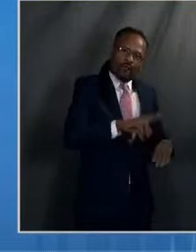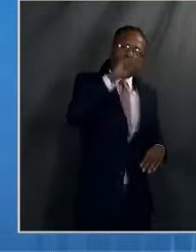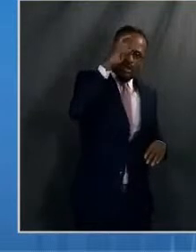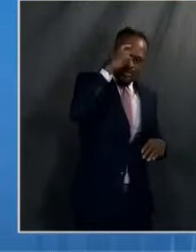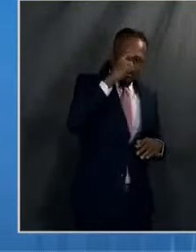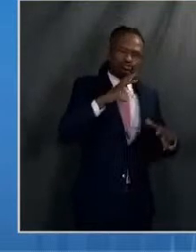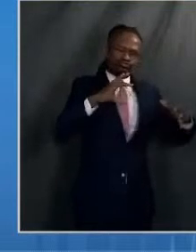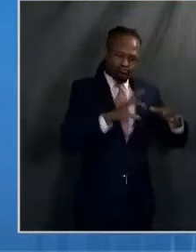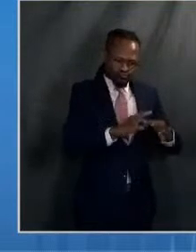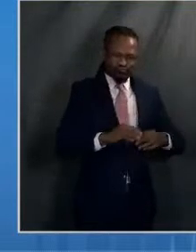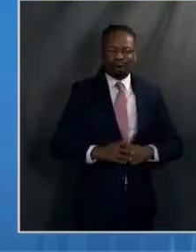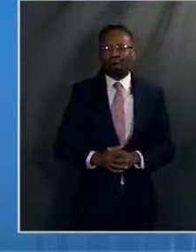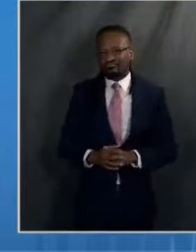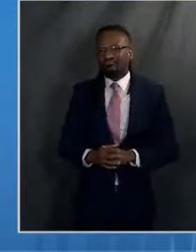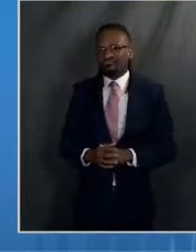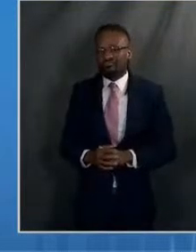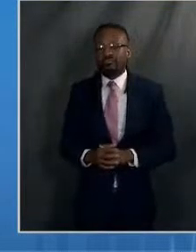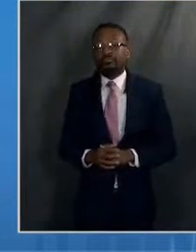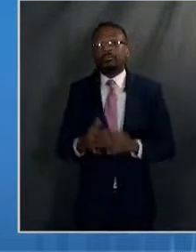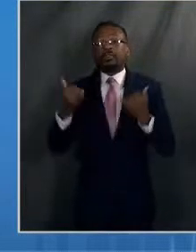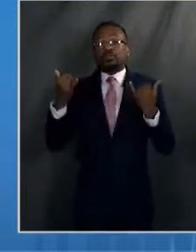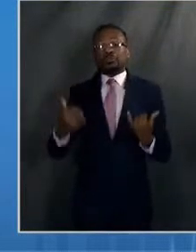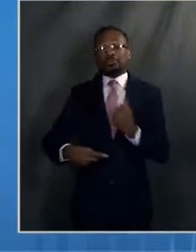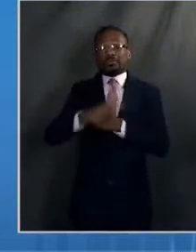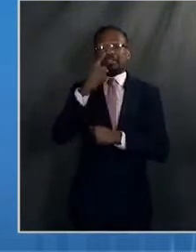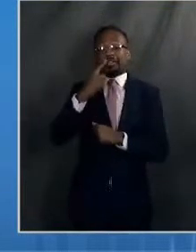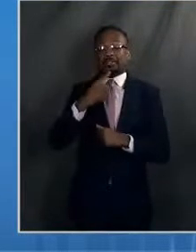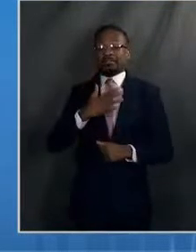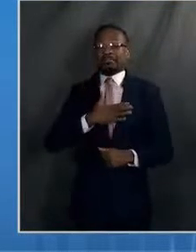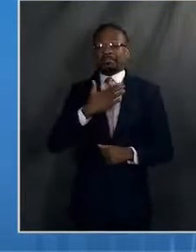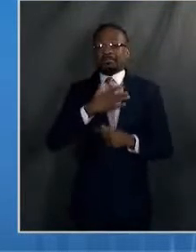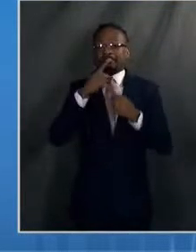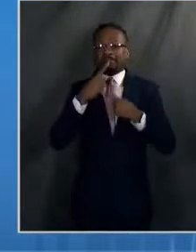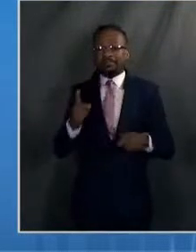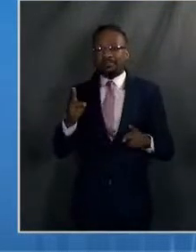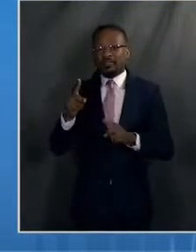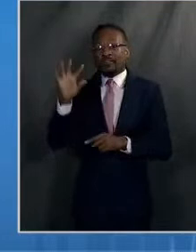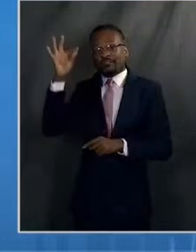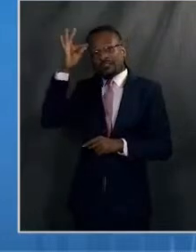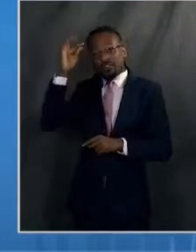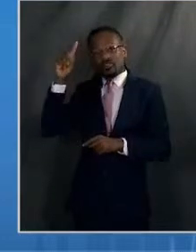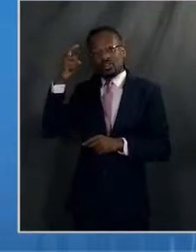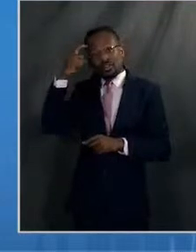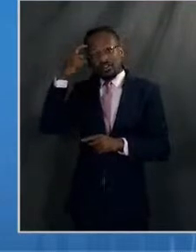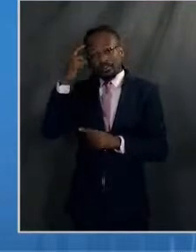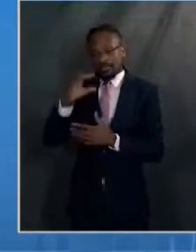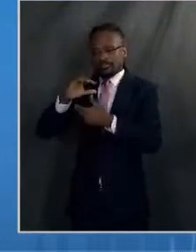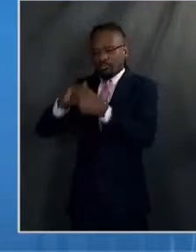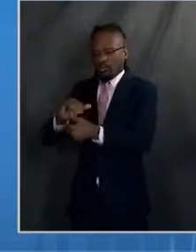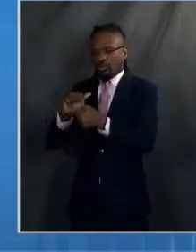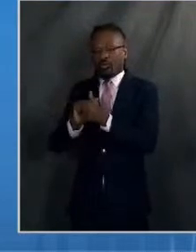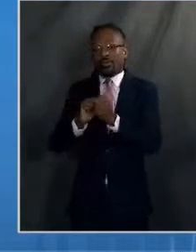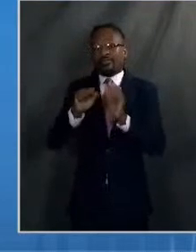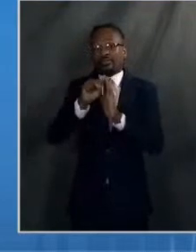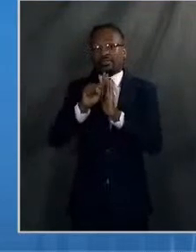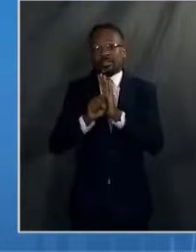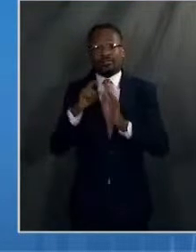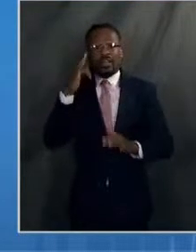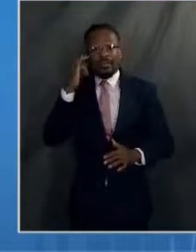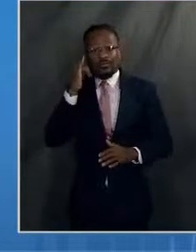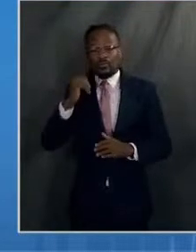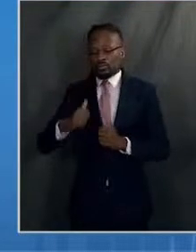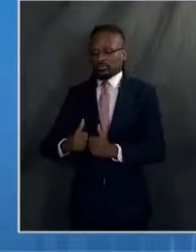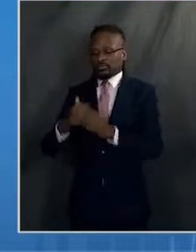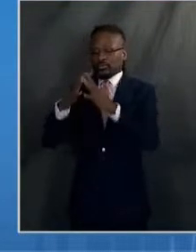Today, I'm pleased to announce the federal government will partner with the state of California to launch 2 new community vaccination